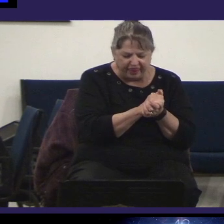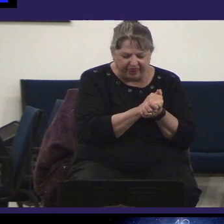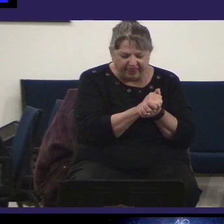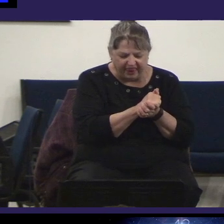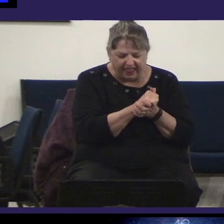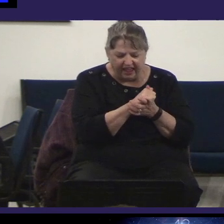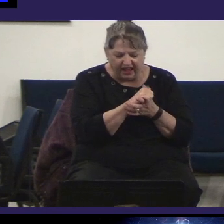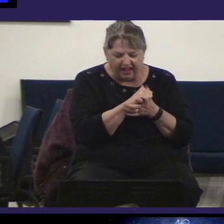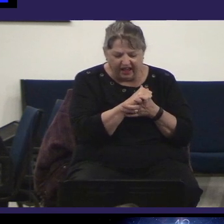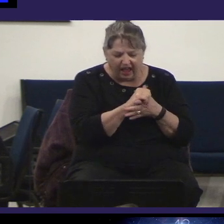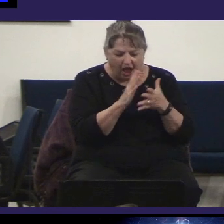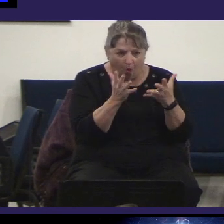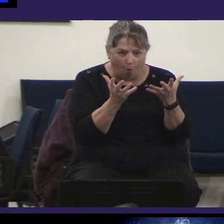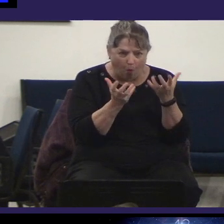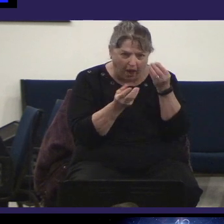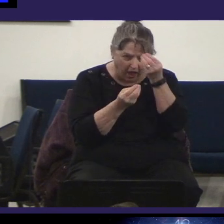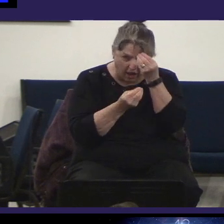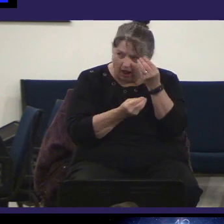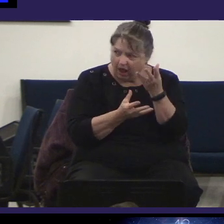I just want to